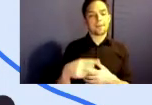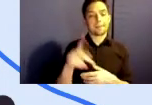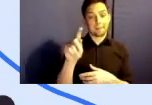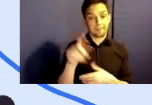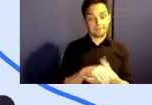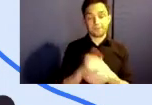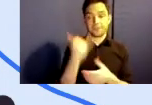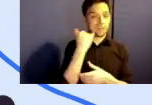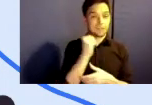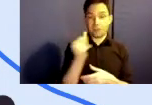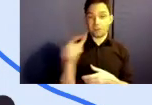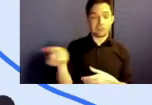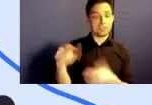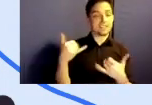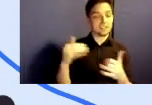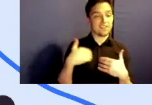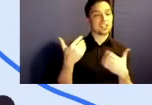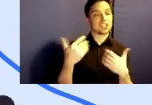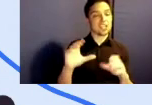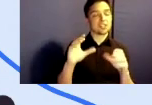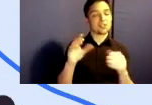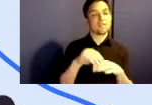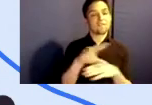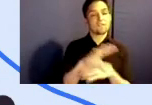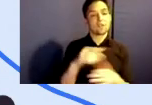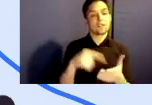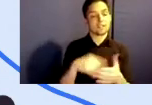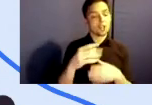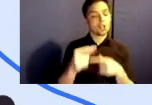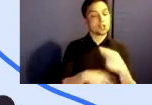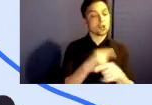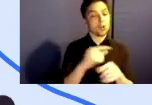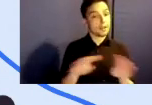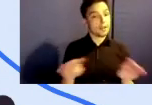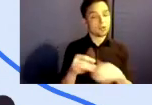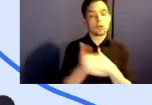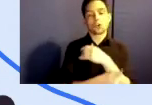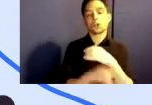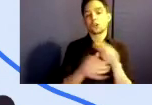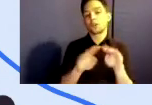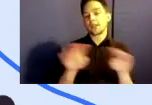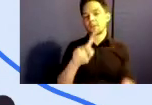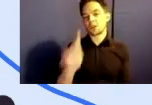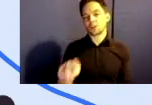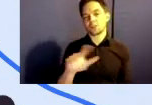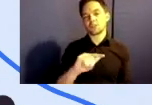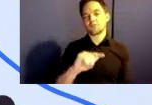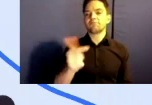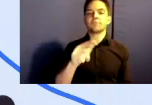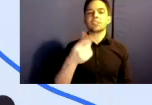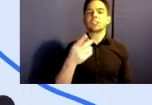there still a chance to influence this either globally or at the country level? Over to you, Dr.